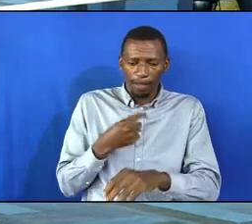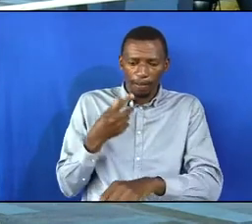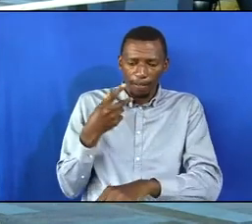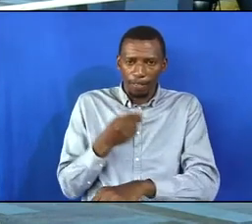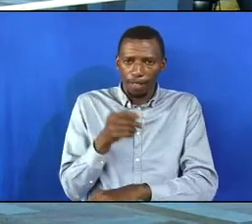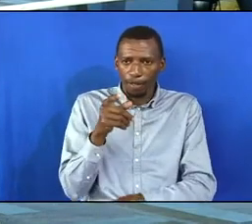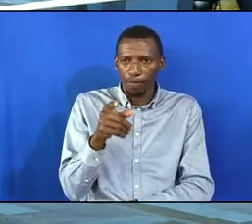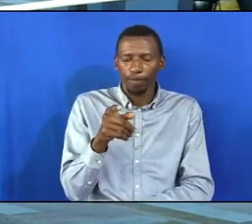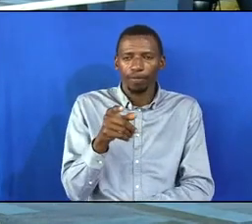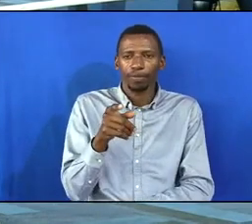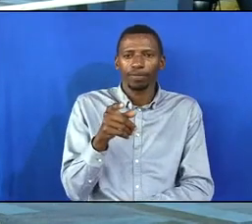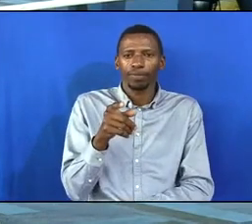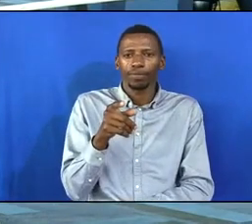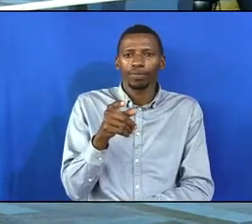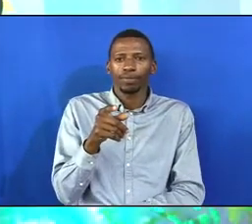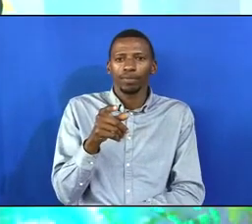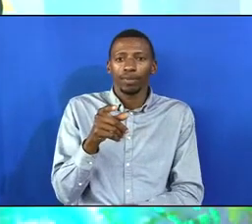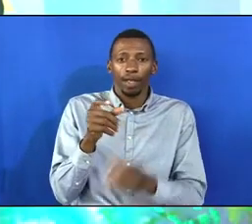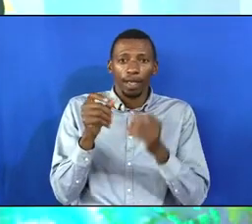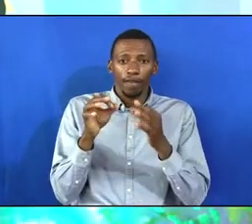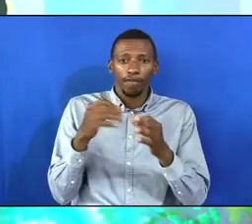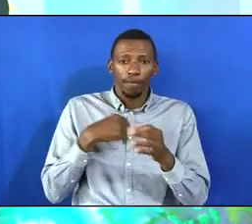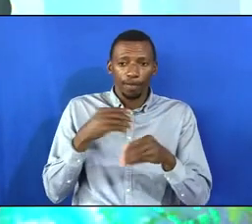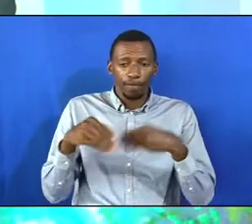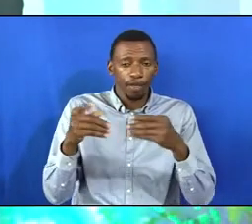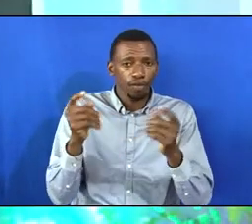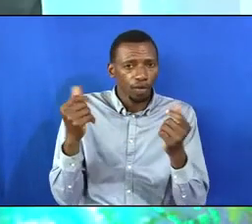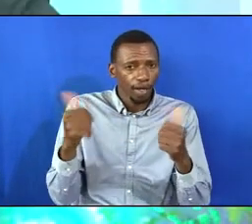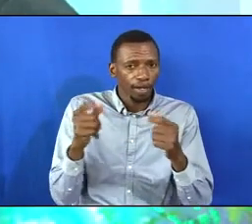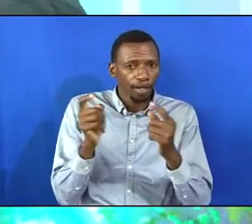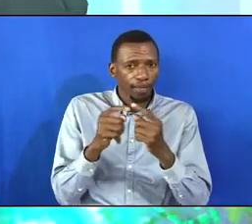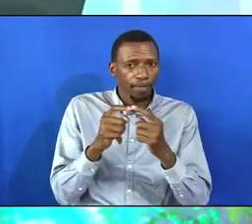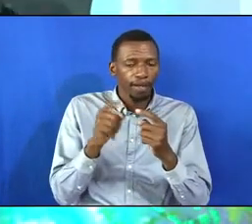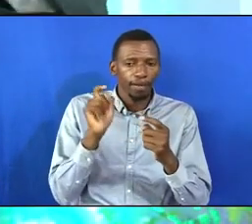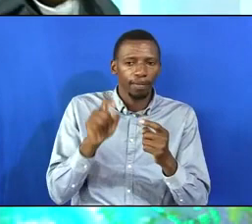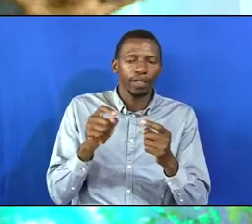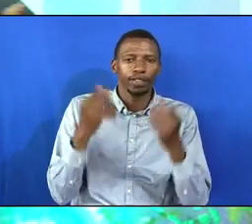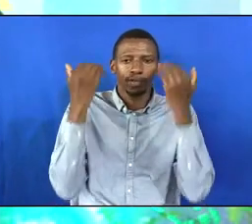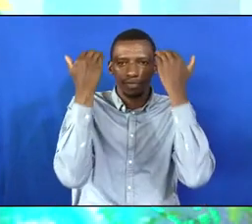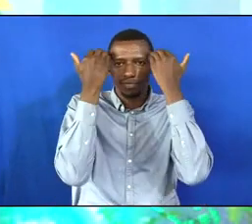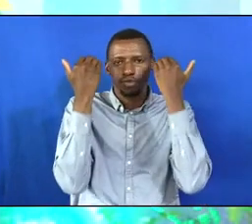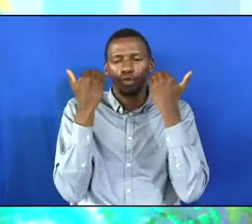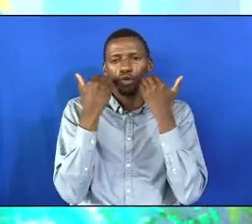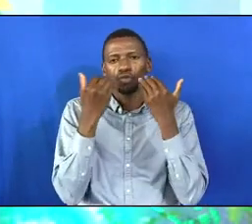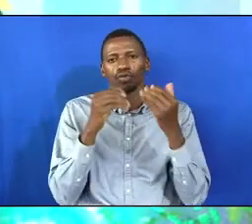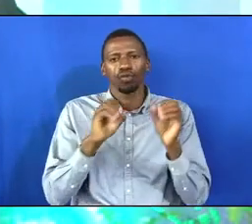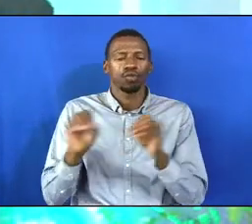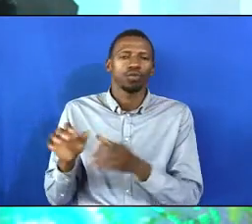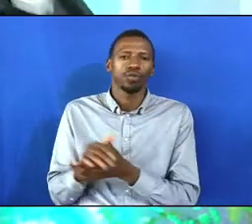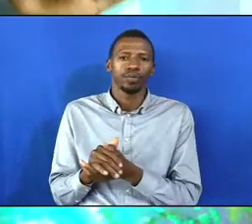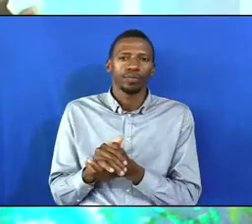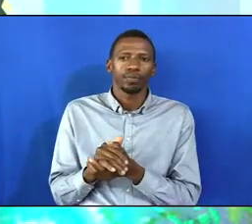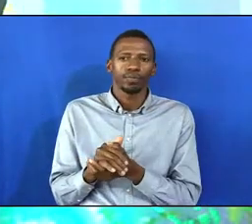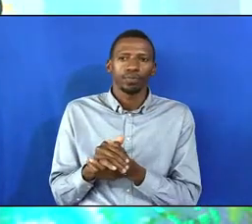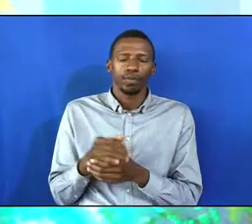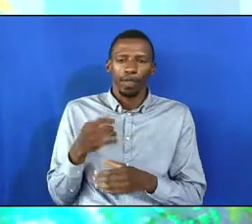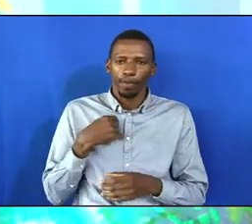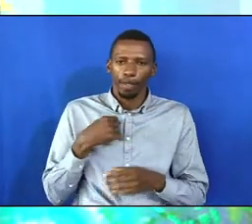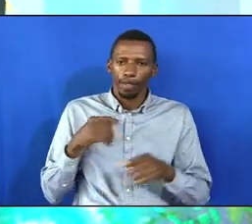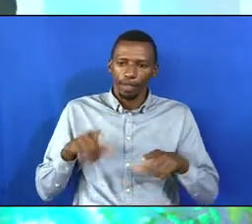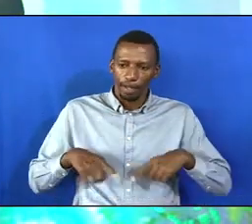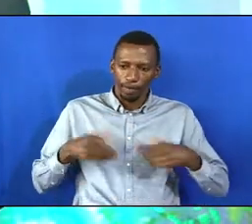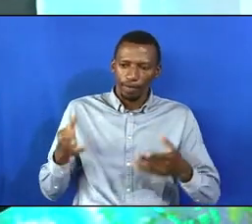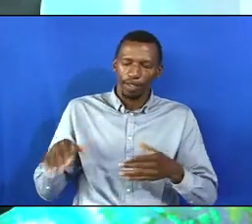you, I'm actually supposed to be taken to court. And because I live in this area, I've been a beneficiary of